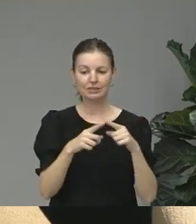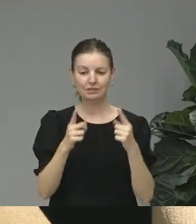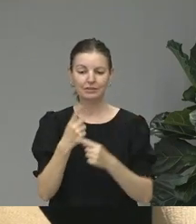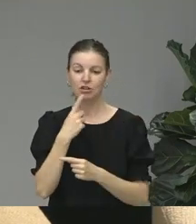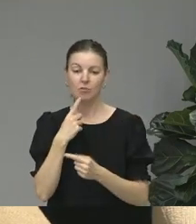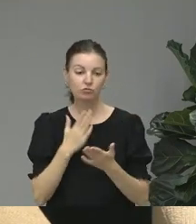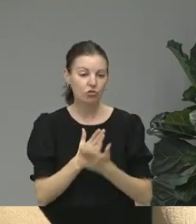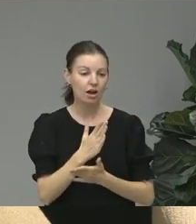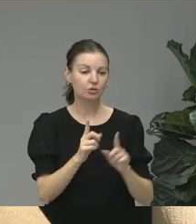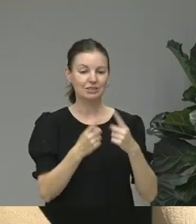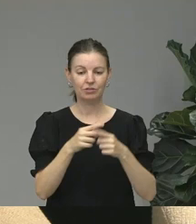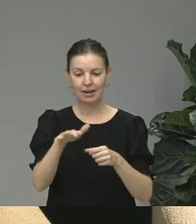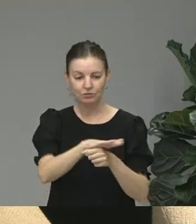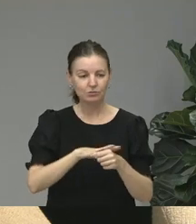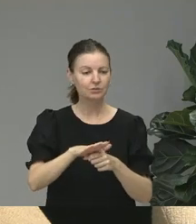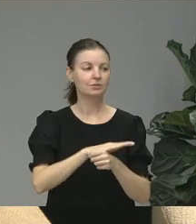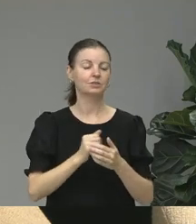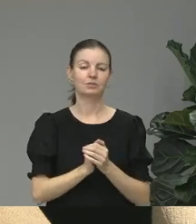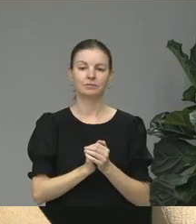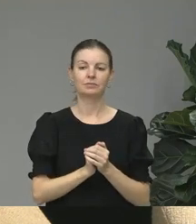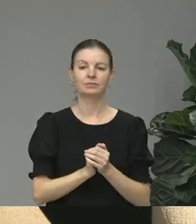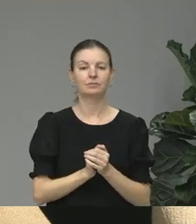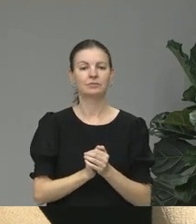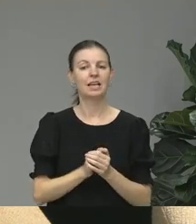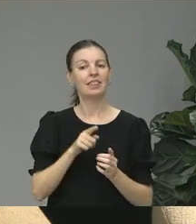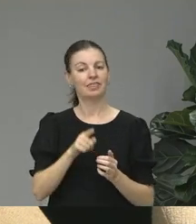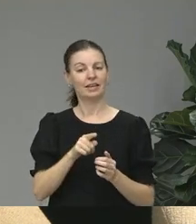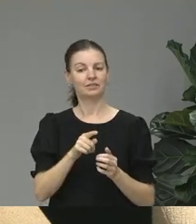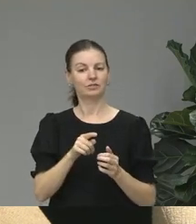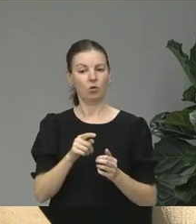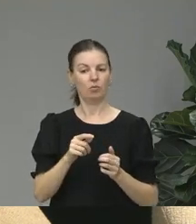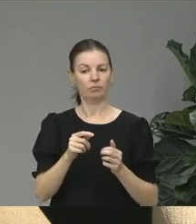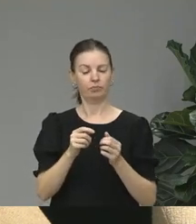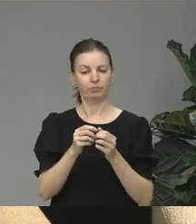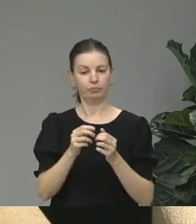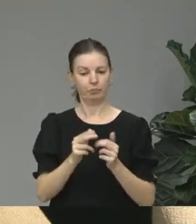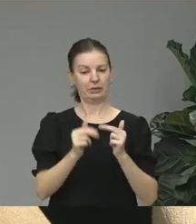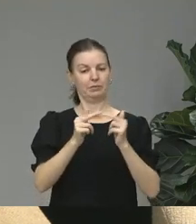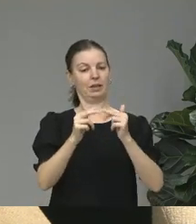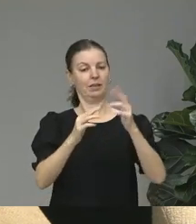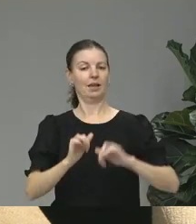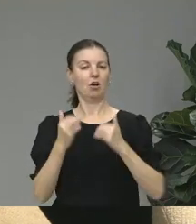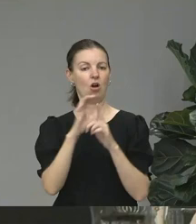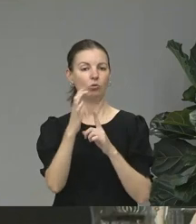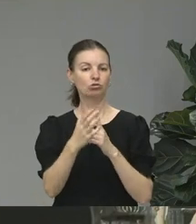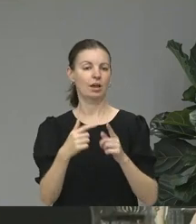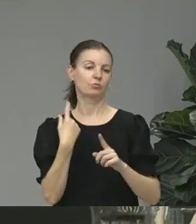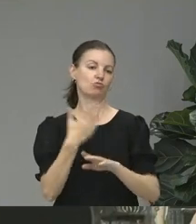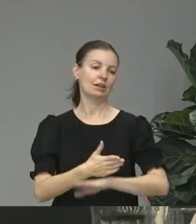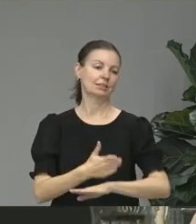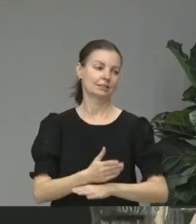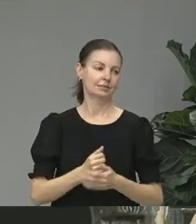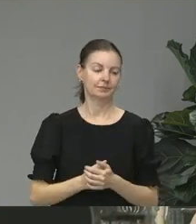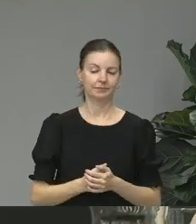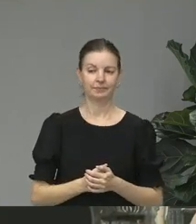by jurisdiction, and this is part of building up this culture and the practice. I'm going to throw a